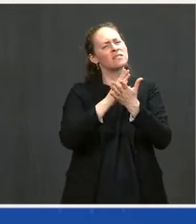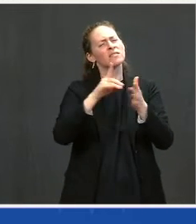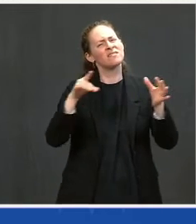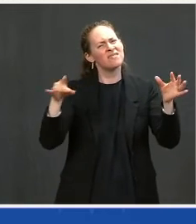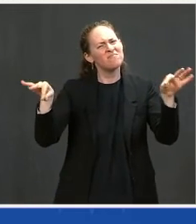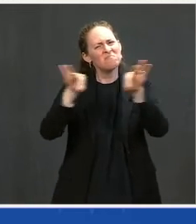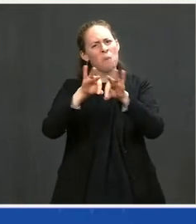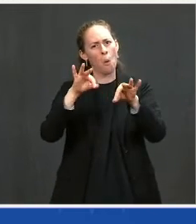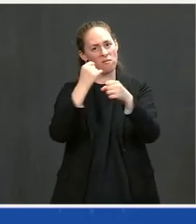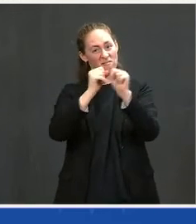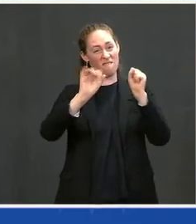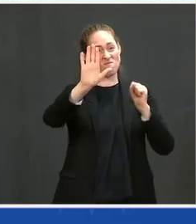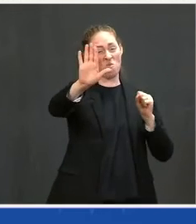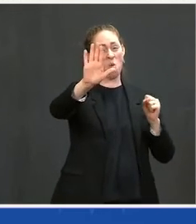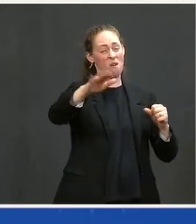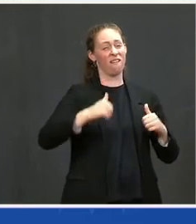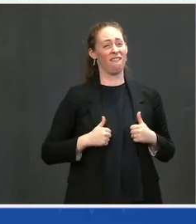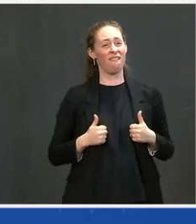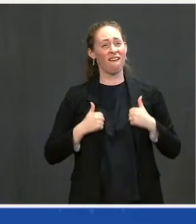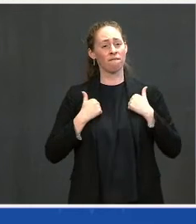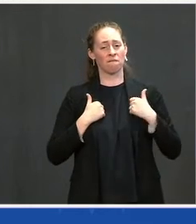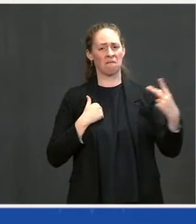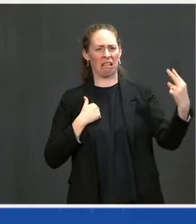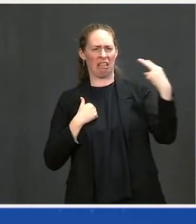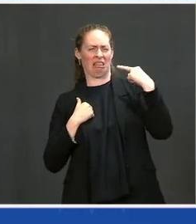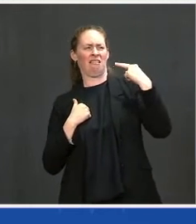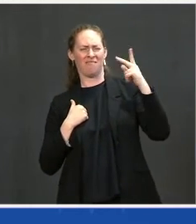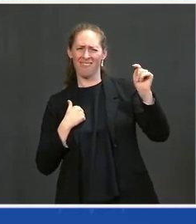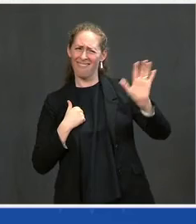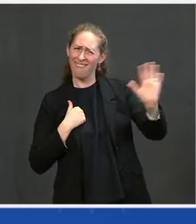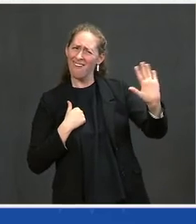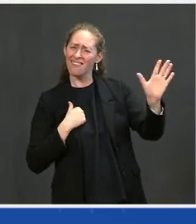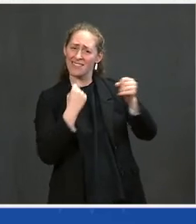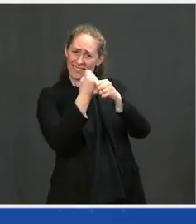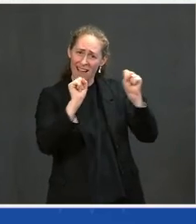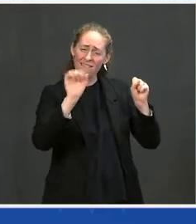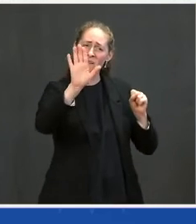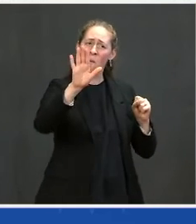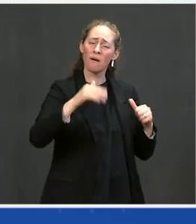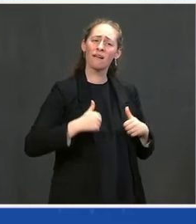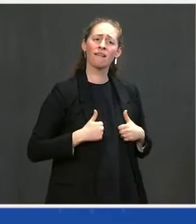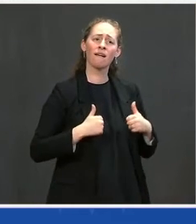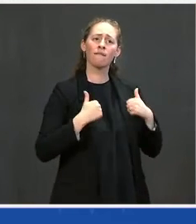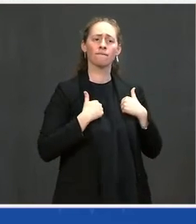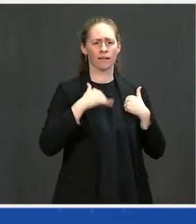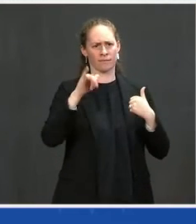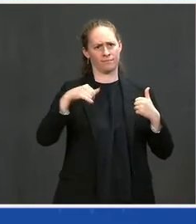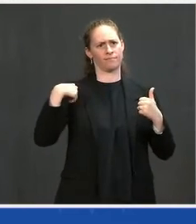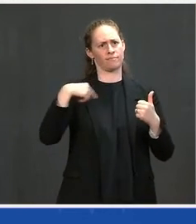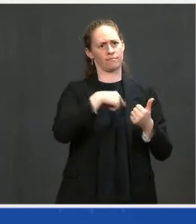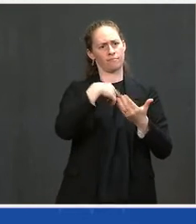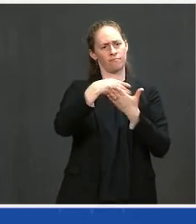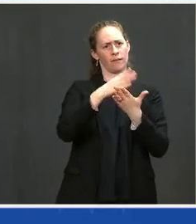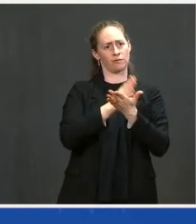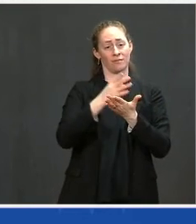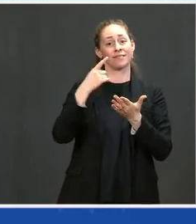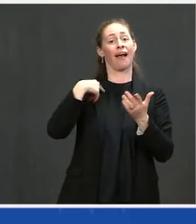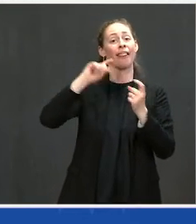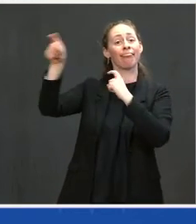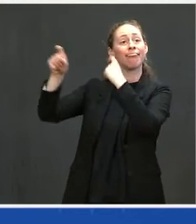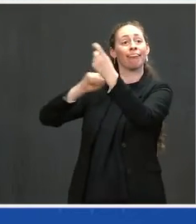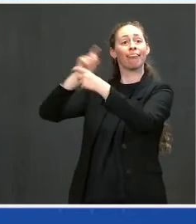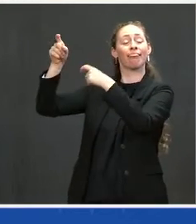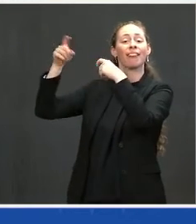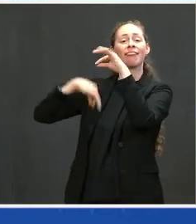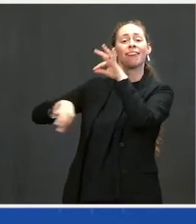good idea. When the federal budget is feathering the nest of the wealthiest Americans, 90 of the